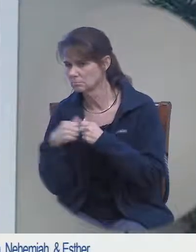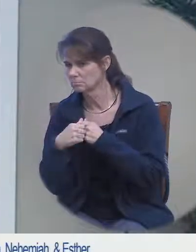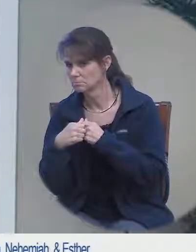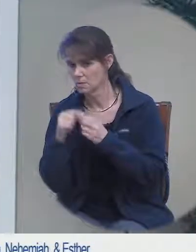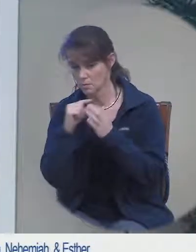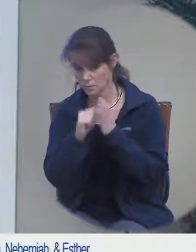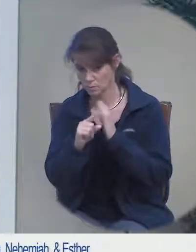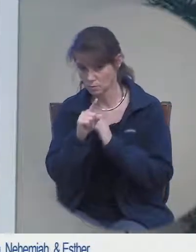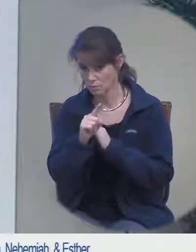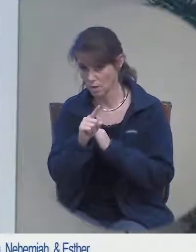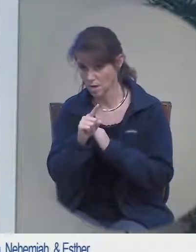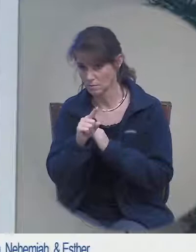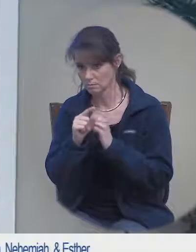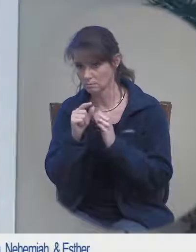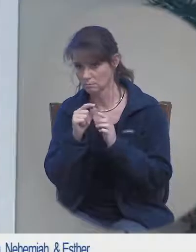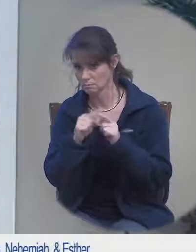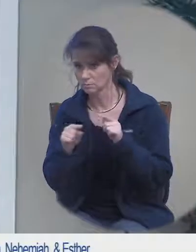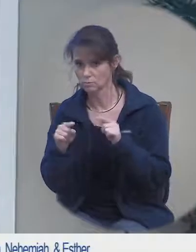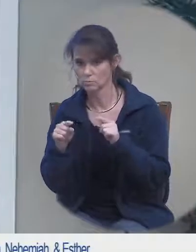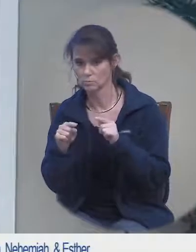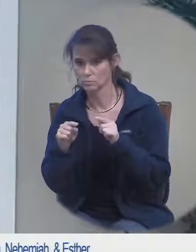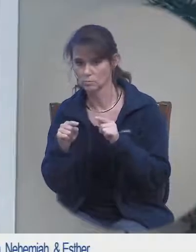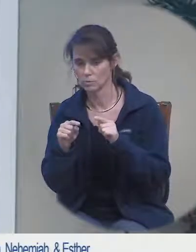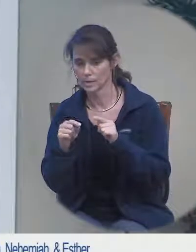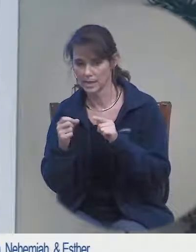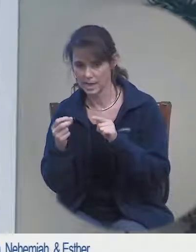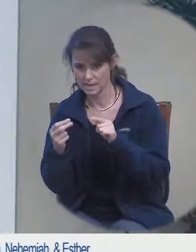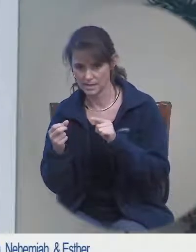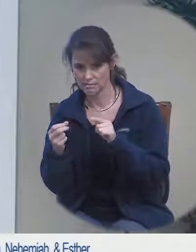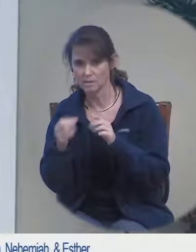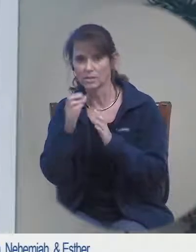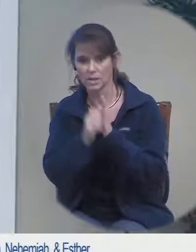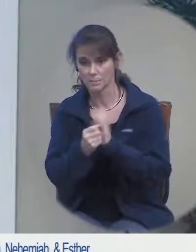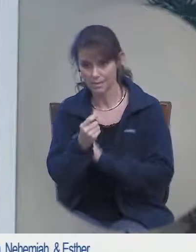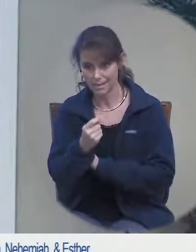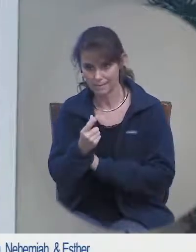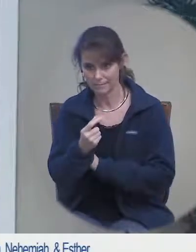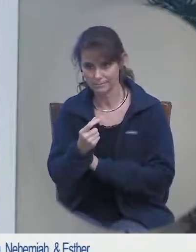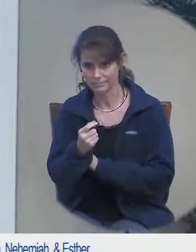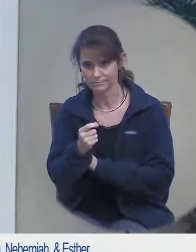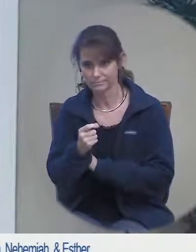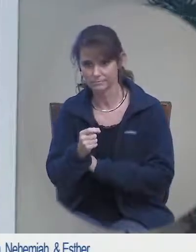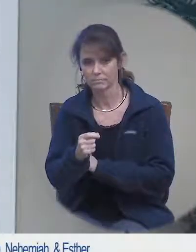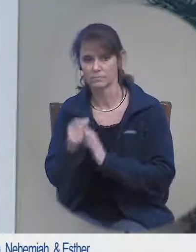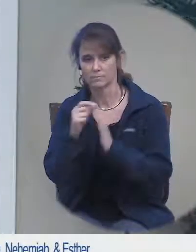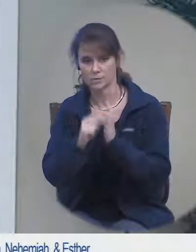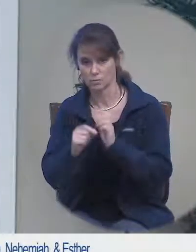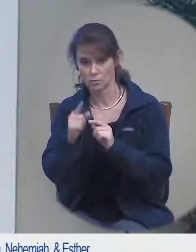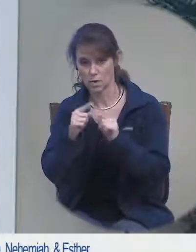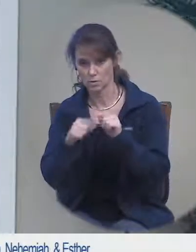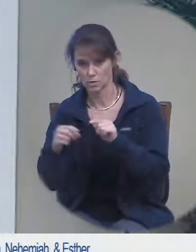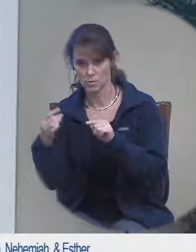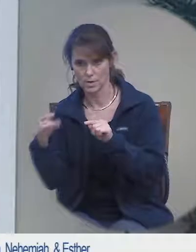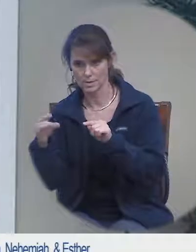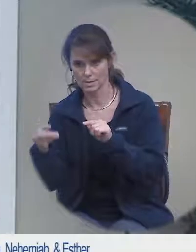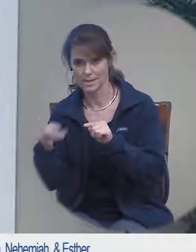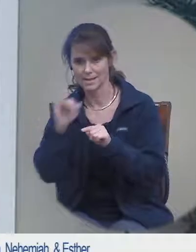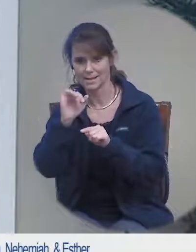and verse 18 of chapter 11, Jerusalem is identified by this term. It is a holy